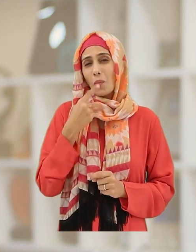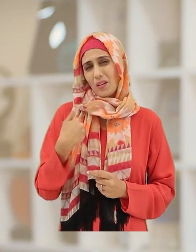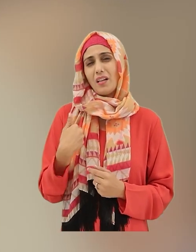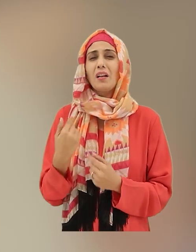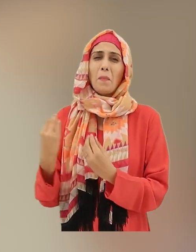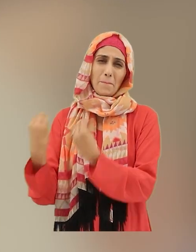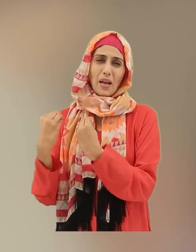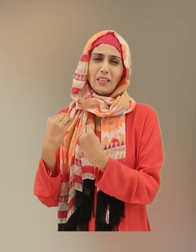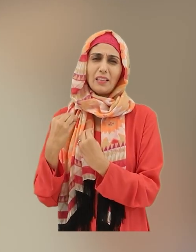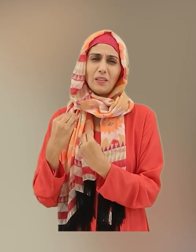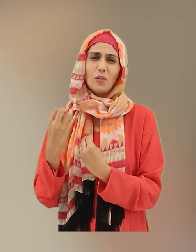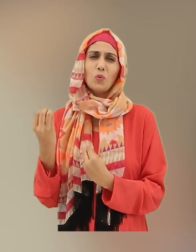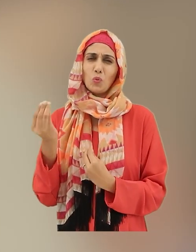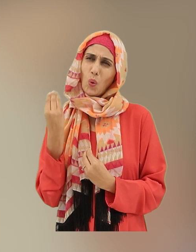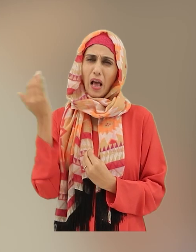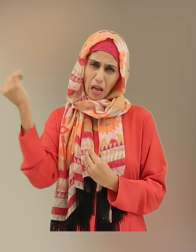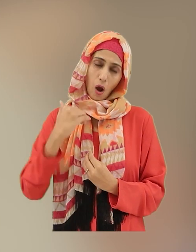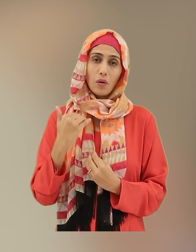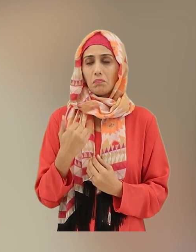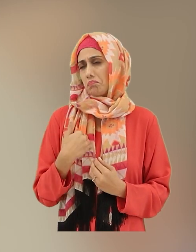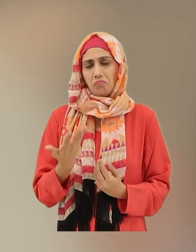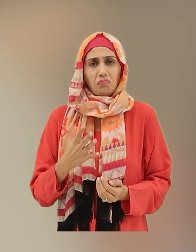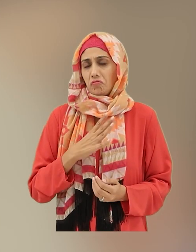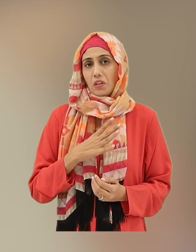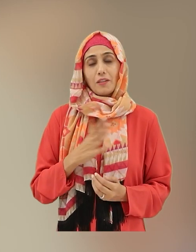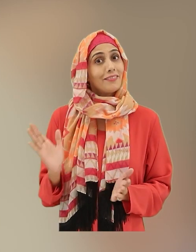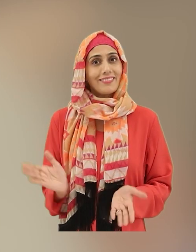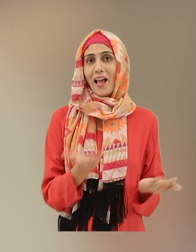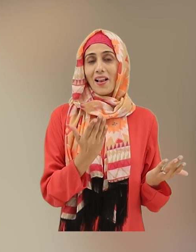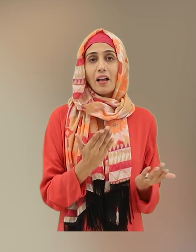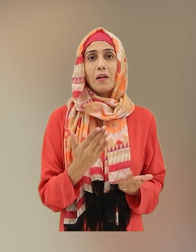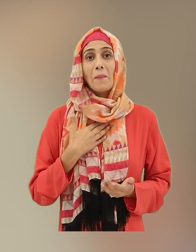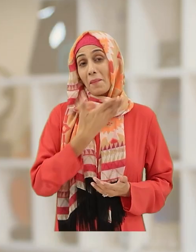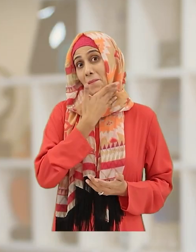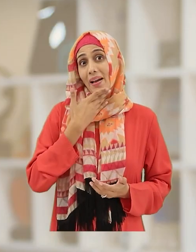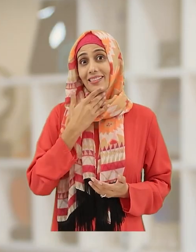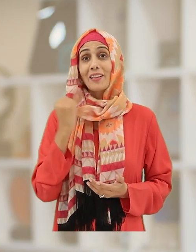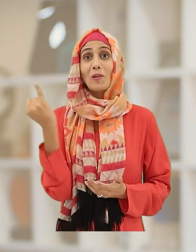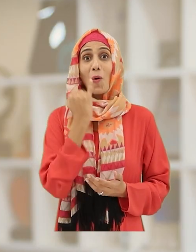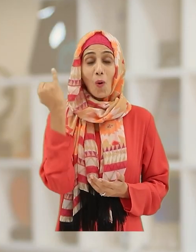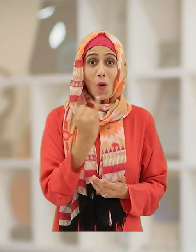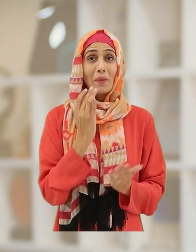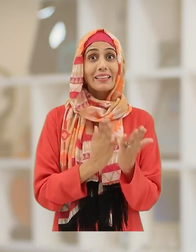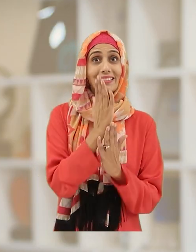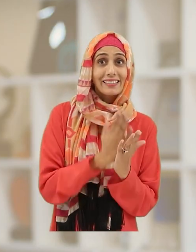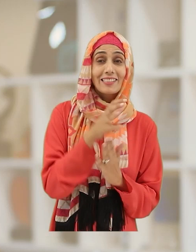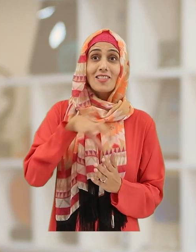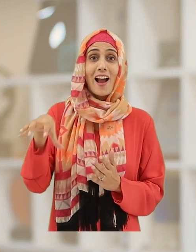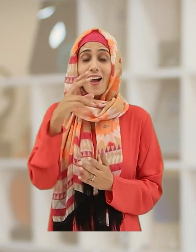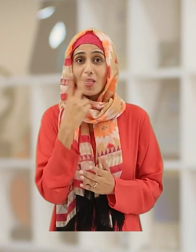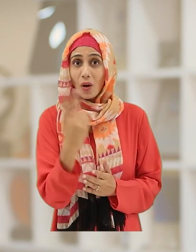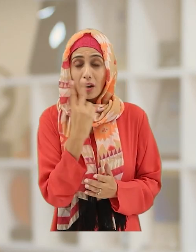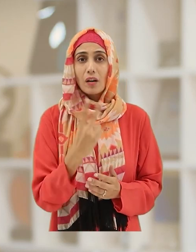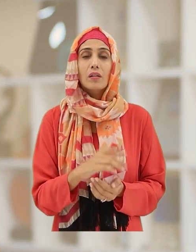said, can you guys come help me for a few months? So we said, sure, let's go. We love to travel, we like new